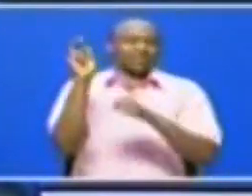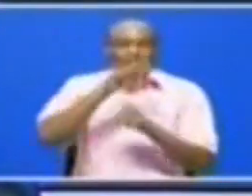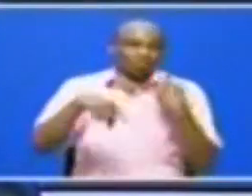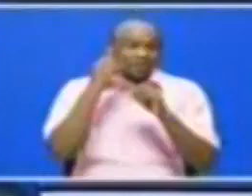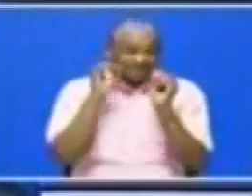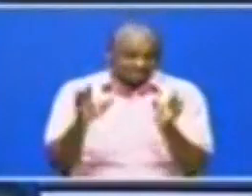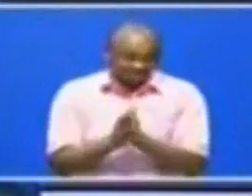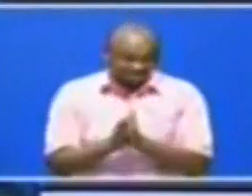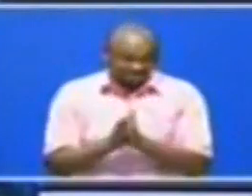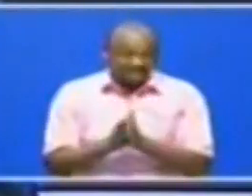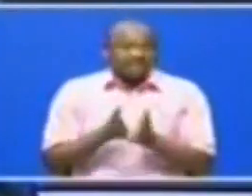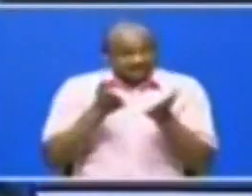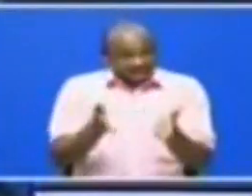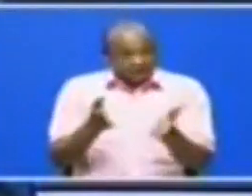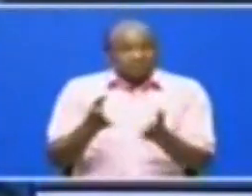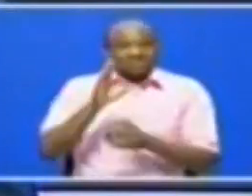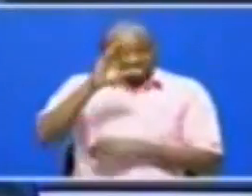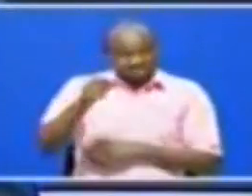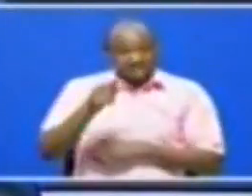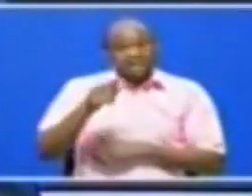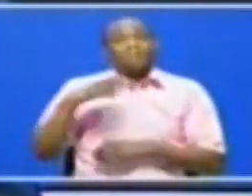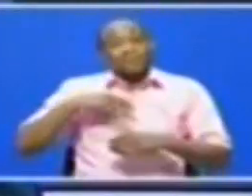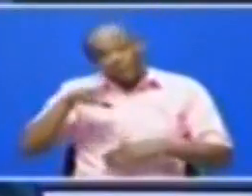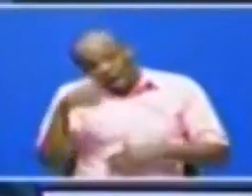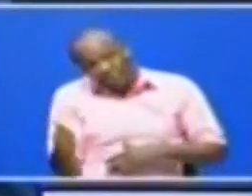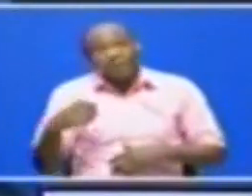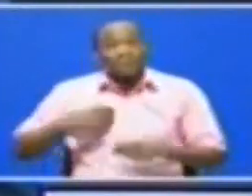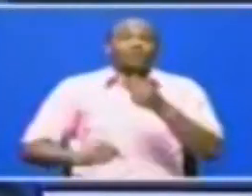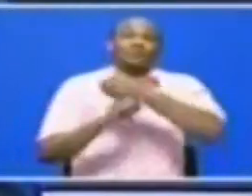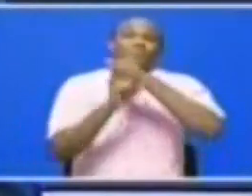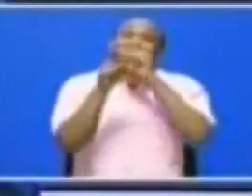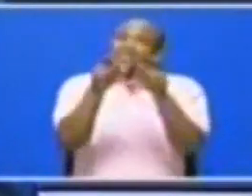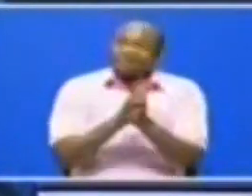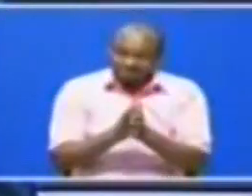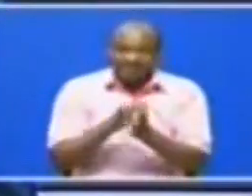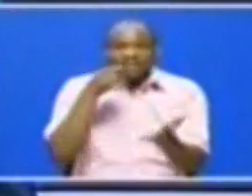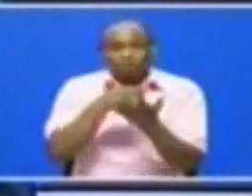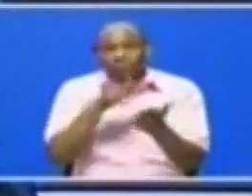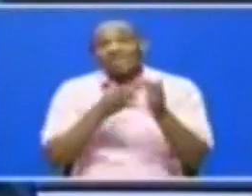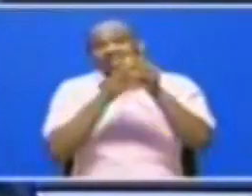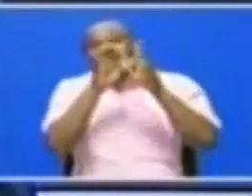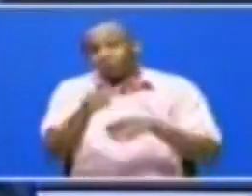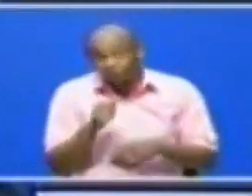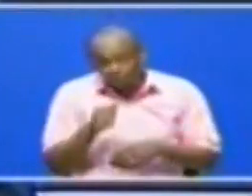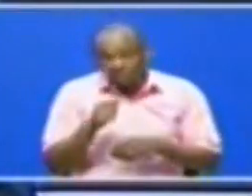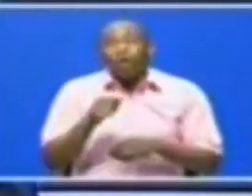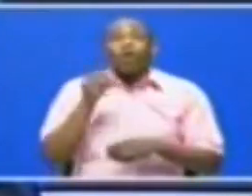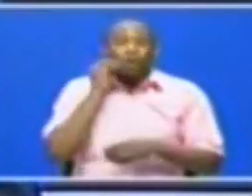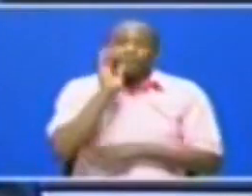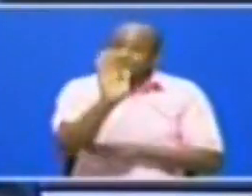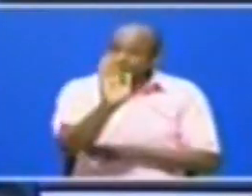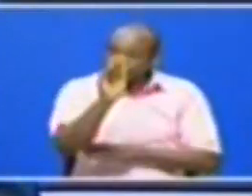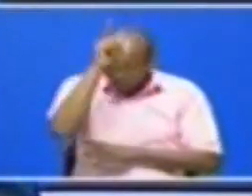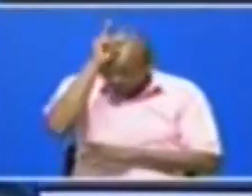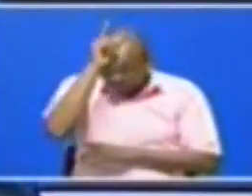election. But now Mbarage is fast receiving support from likely and unlikely sources, including leaders from his native home area